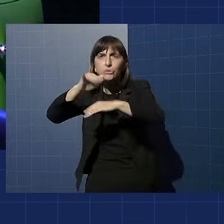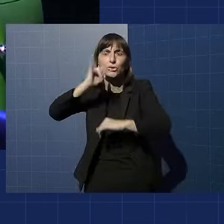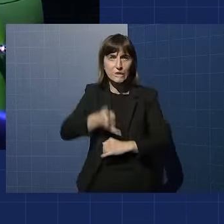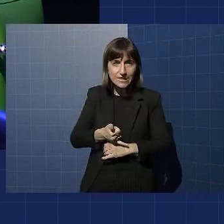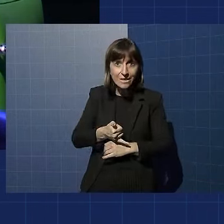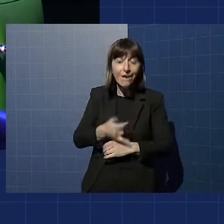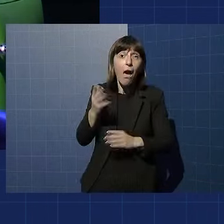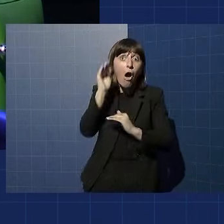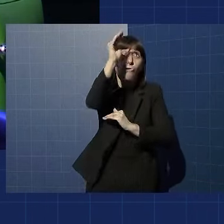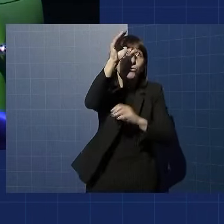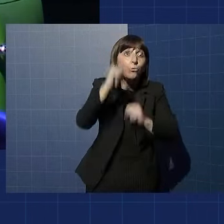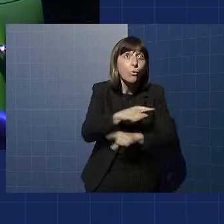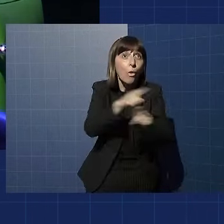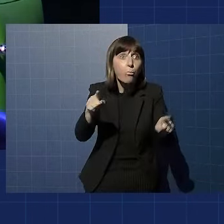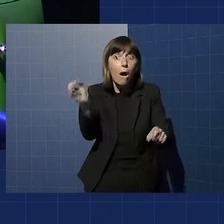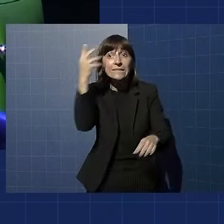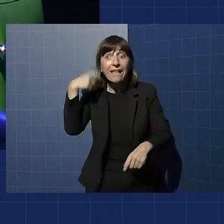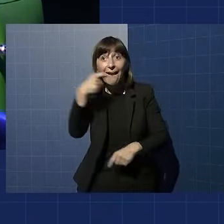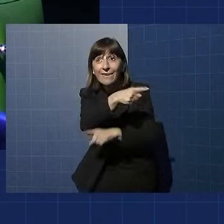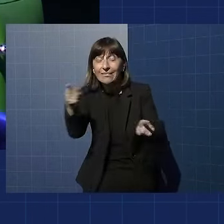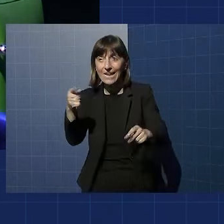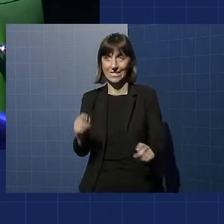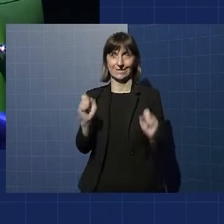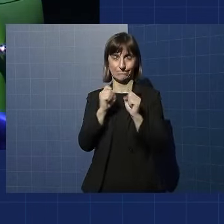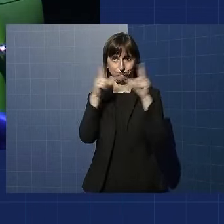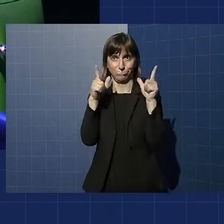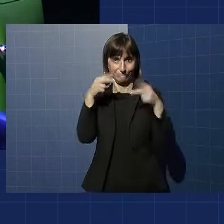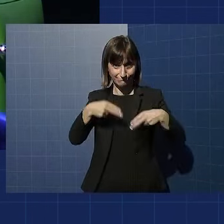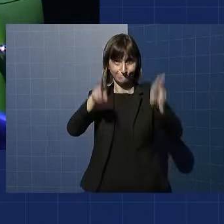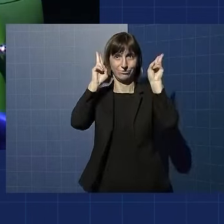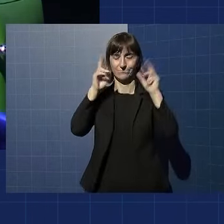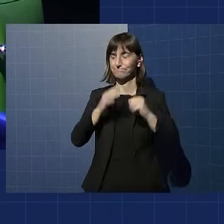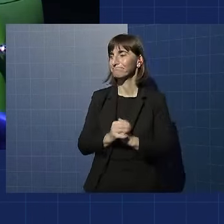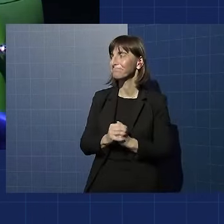invito tutti a visitare il sito web dell'Agenzia Spaziale Europea,